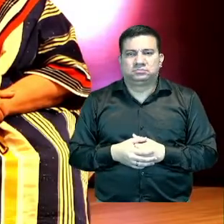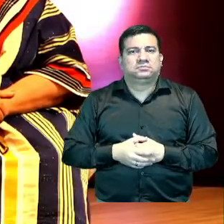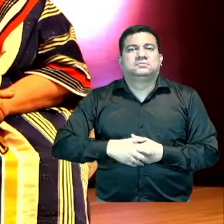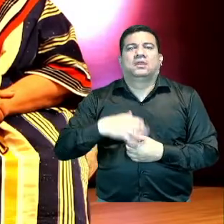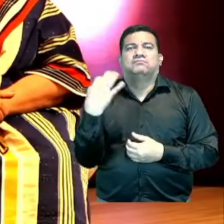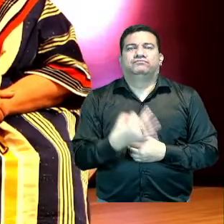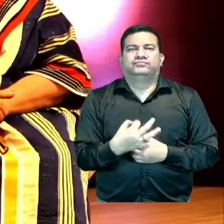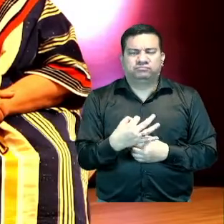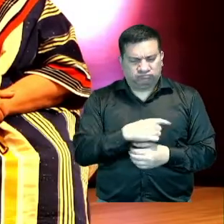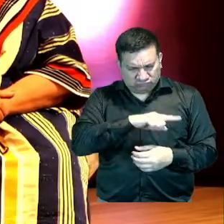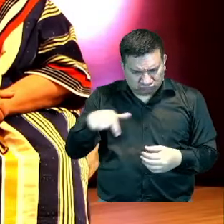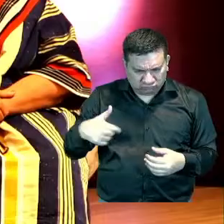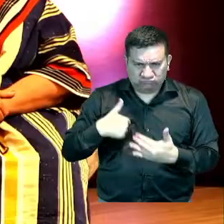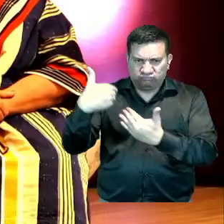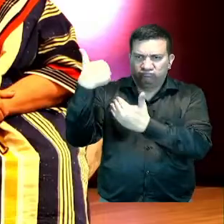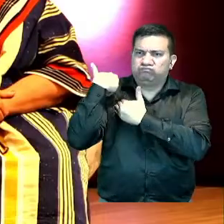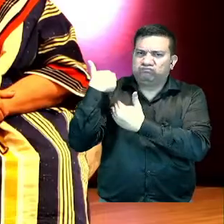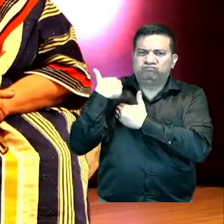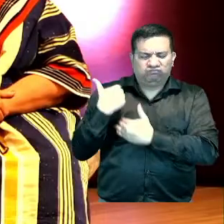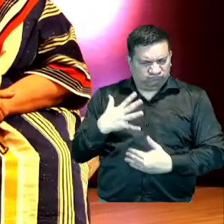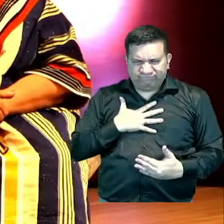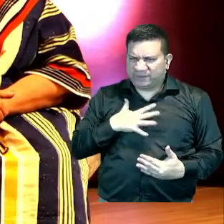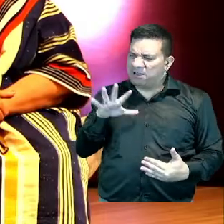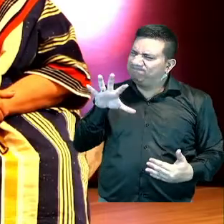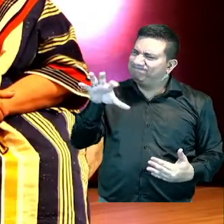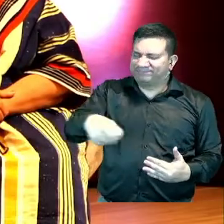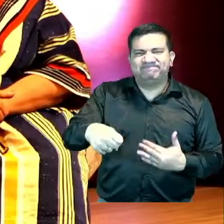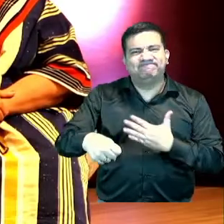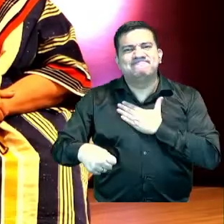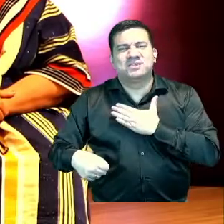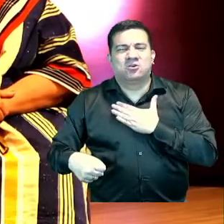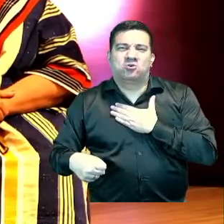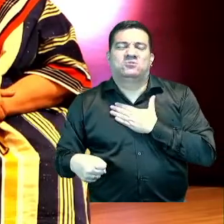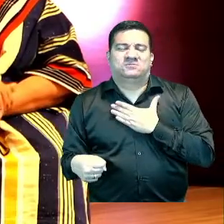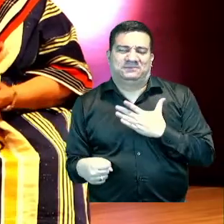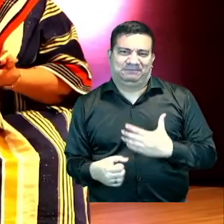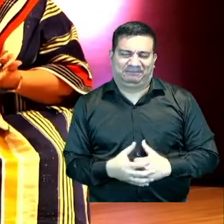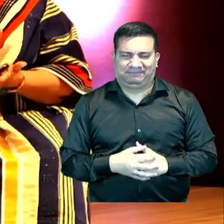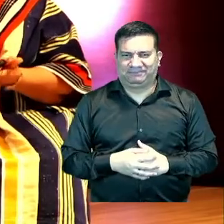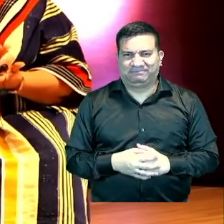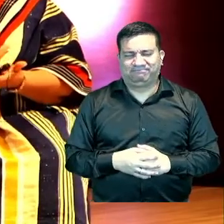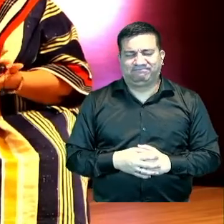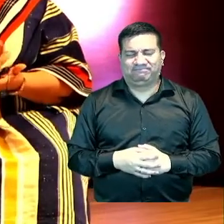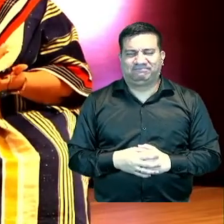anything. We need to grab what we require.